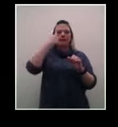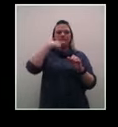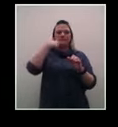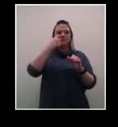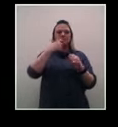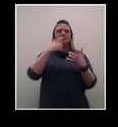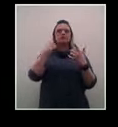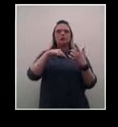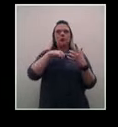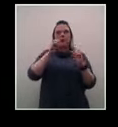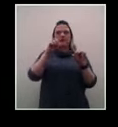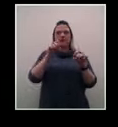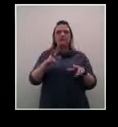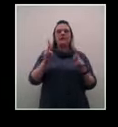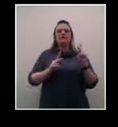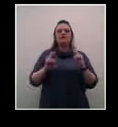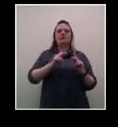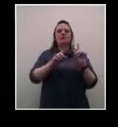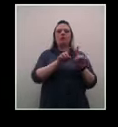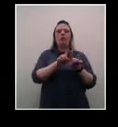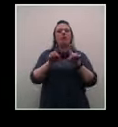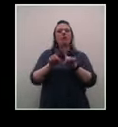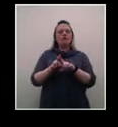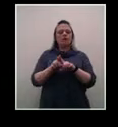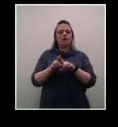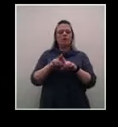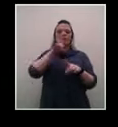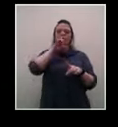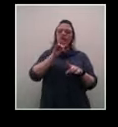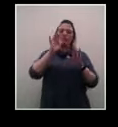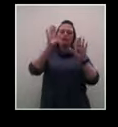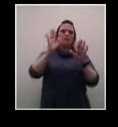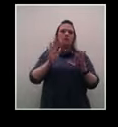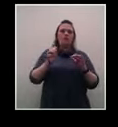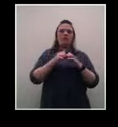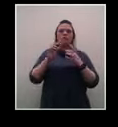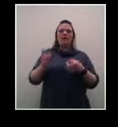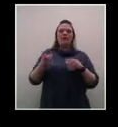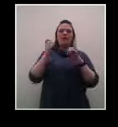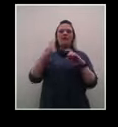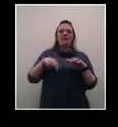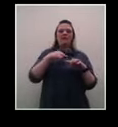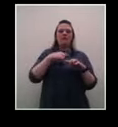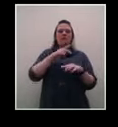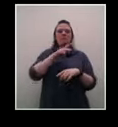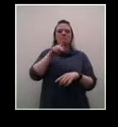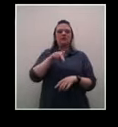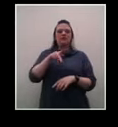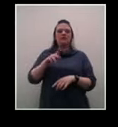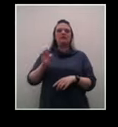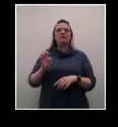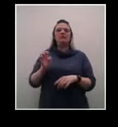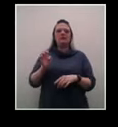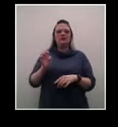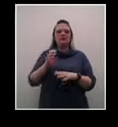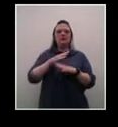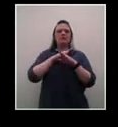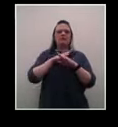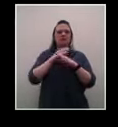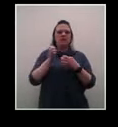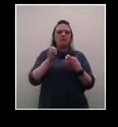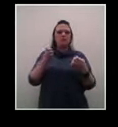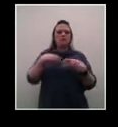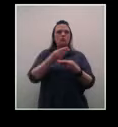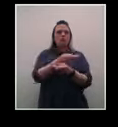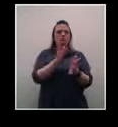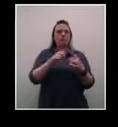we're able to test people. And then also they've been really great with providing us with personal protective equipment for us to give to the